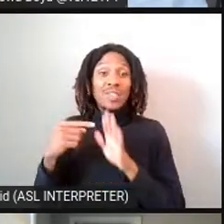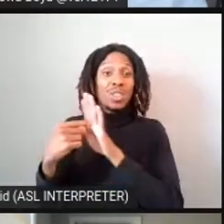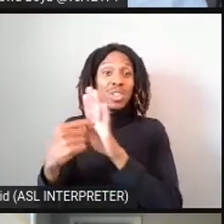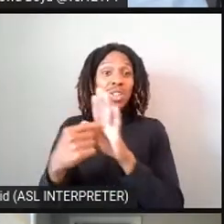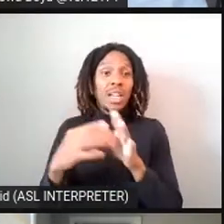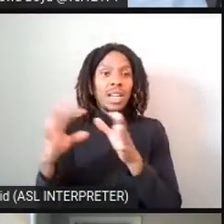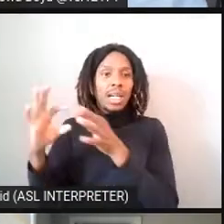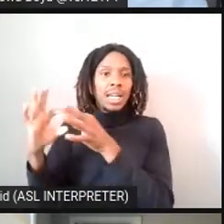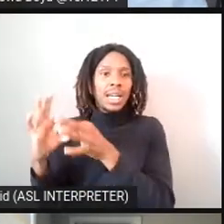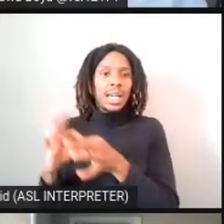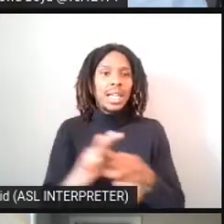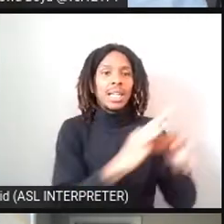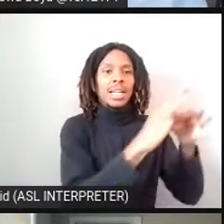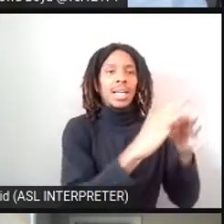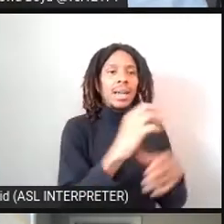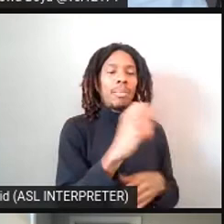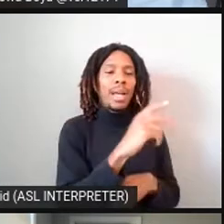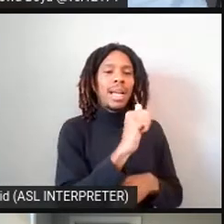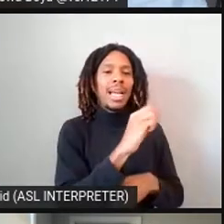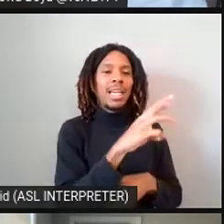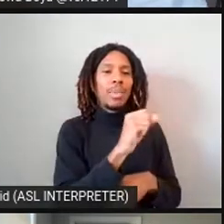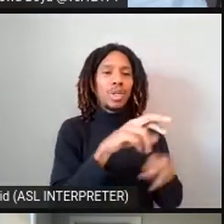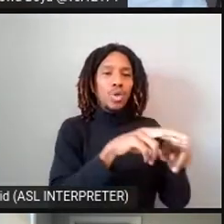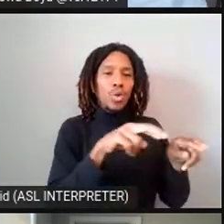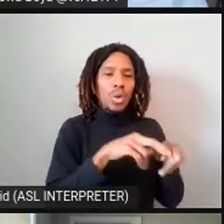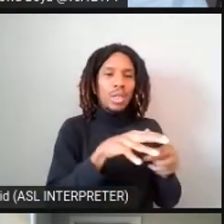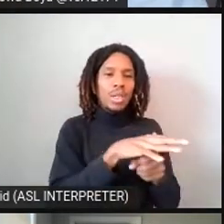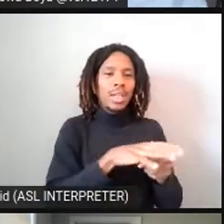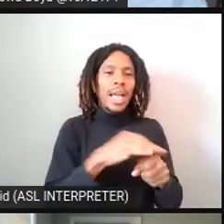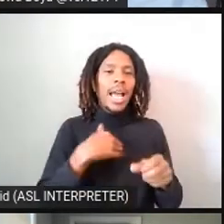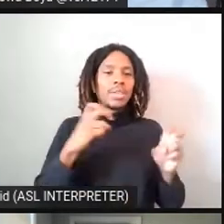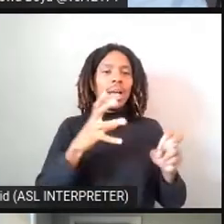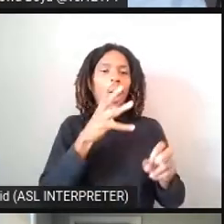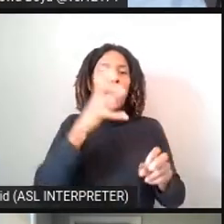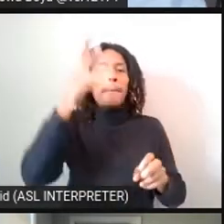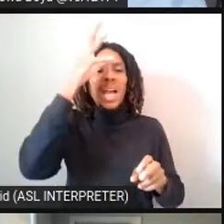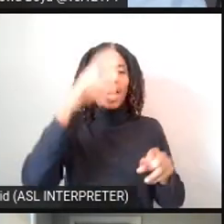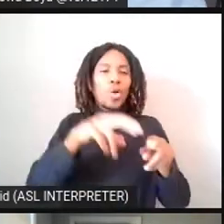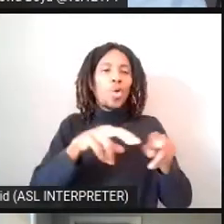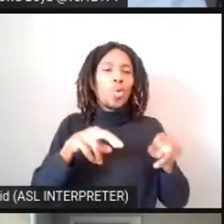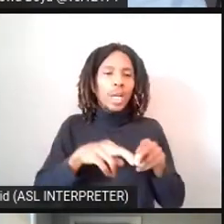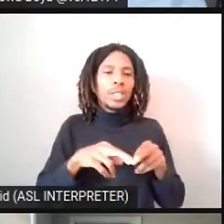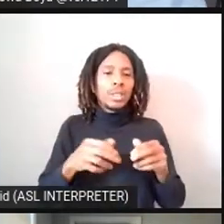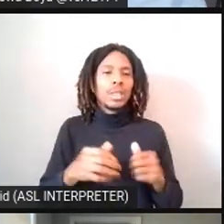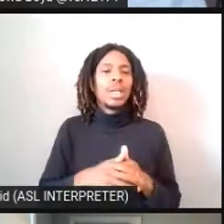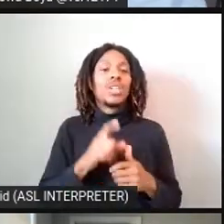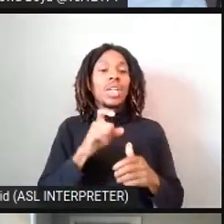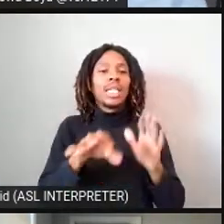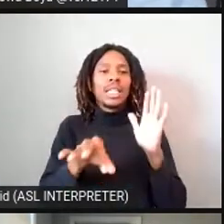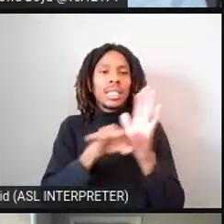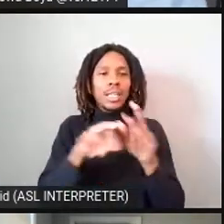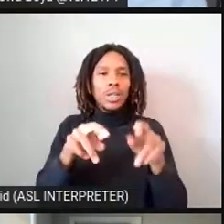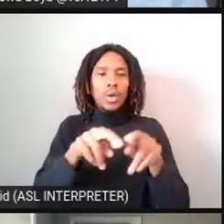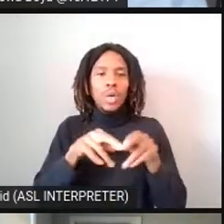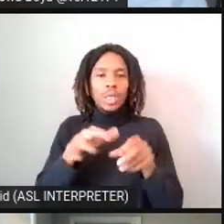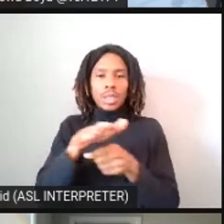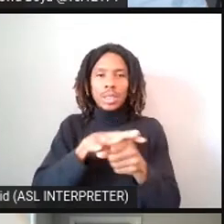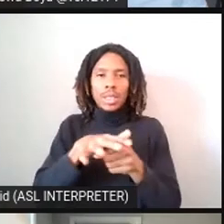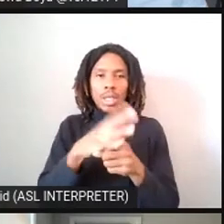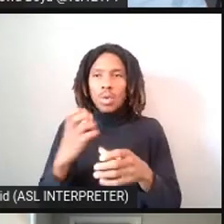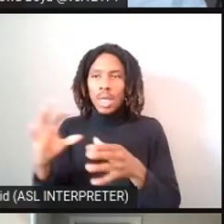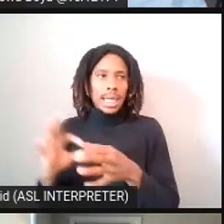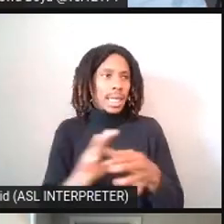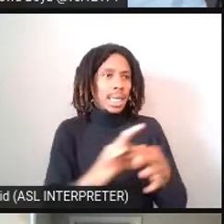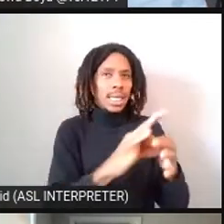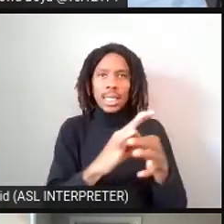connectivity back to the AWS region. It has a parent region. So you need to select the region you wish to connect it